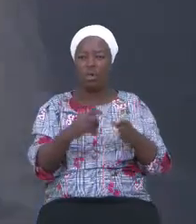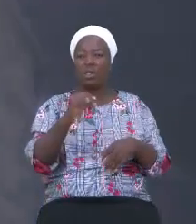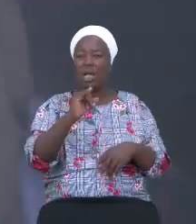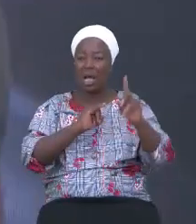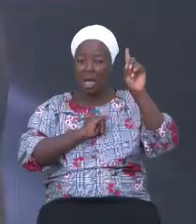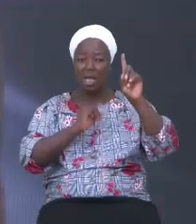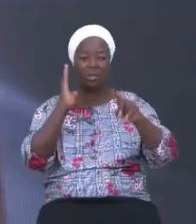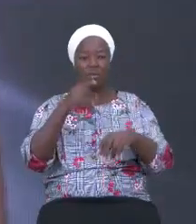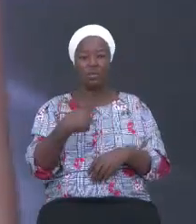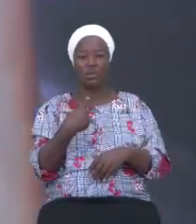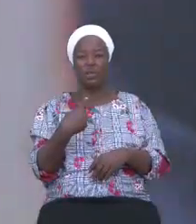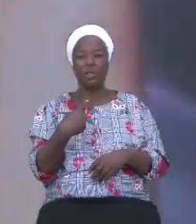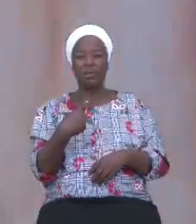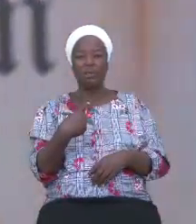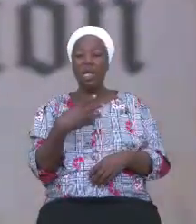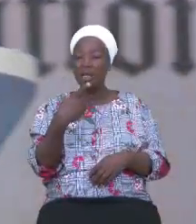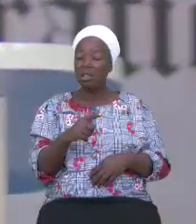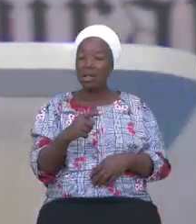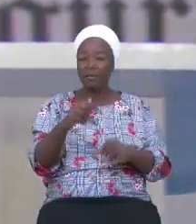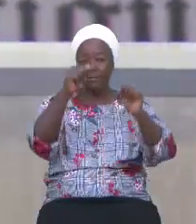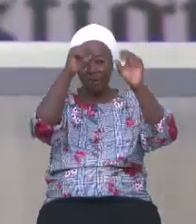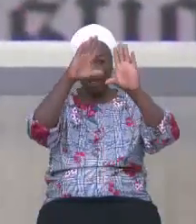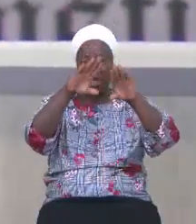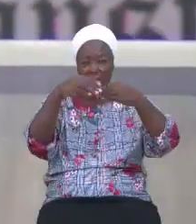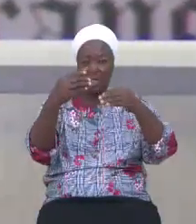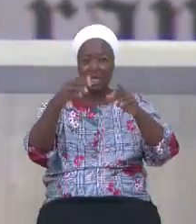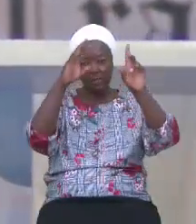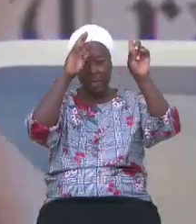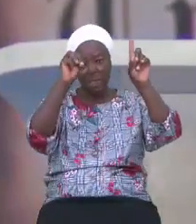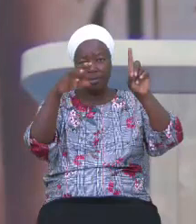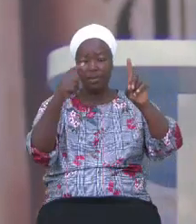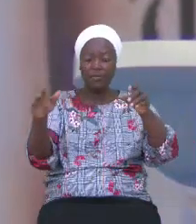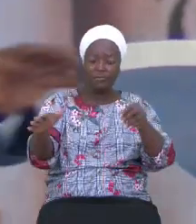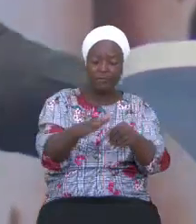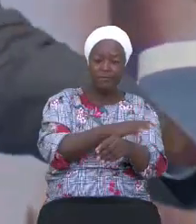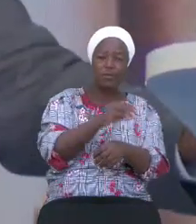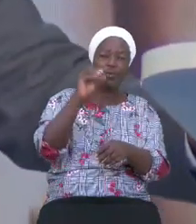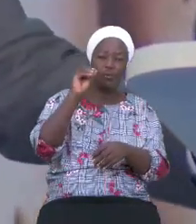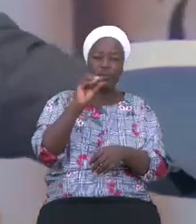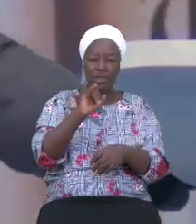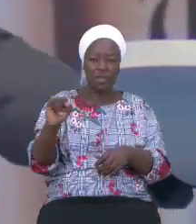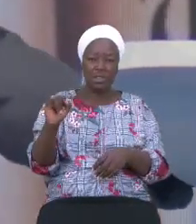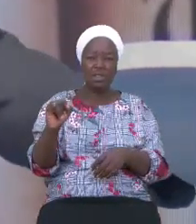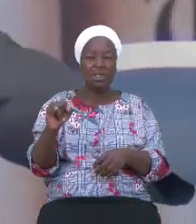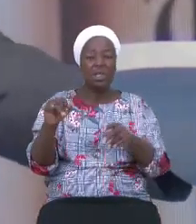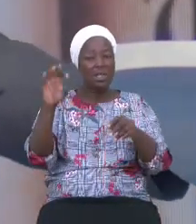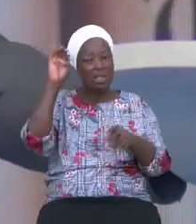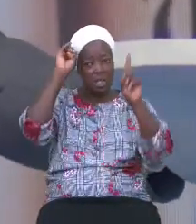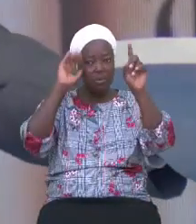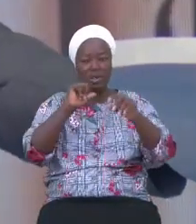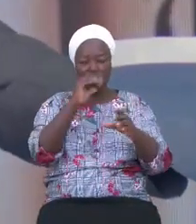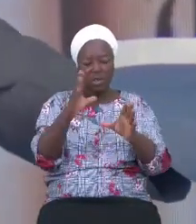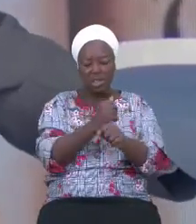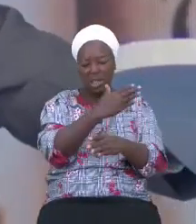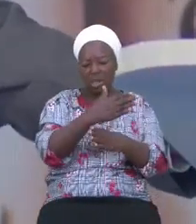should speak. The Father gave him the full message. He will not take away from